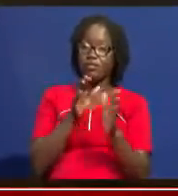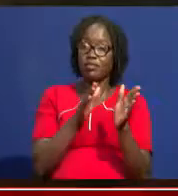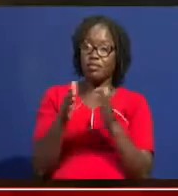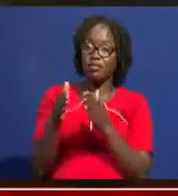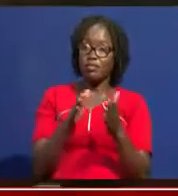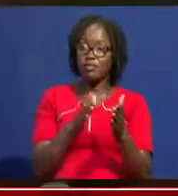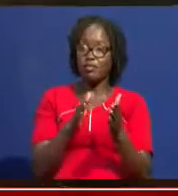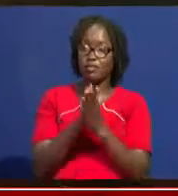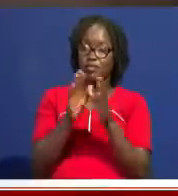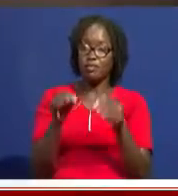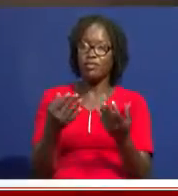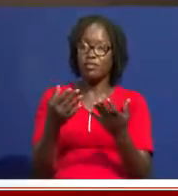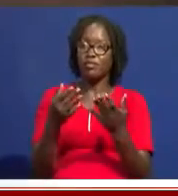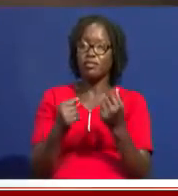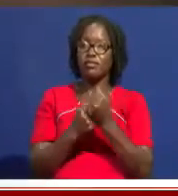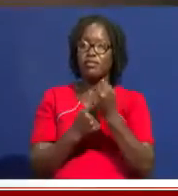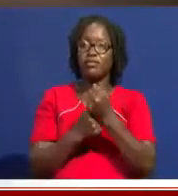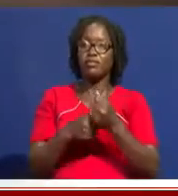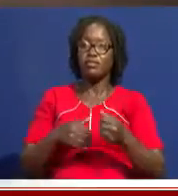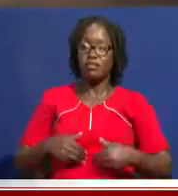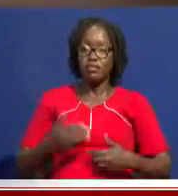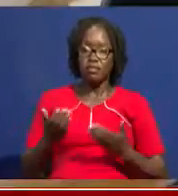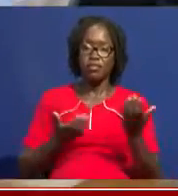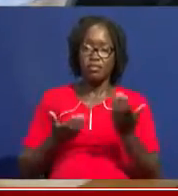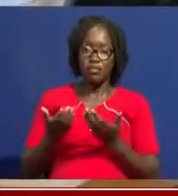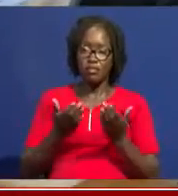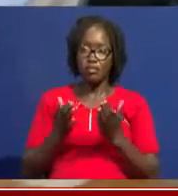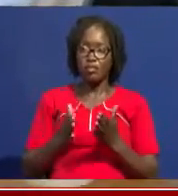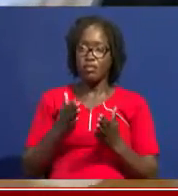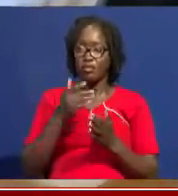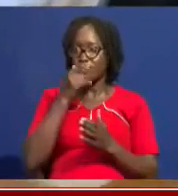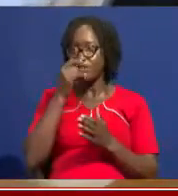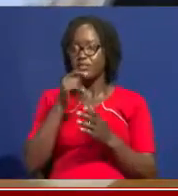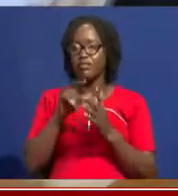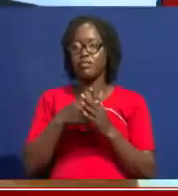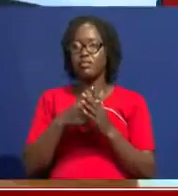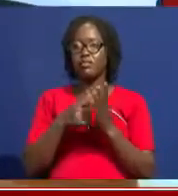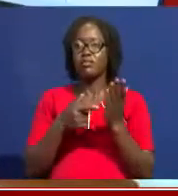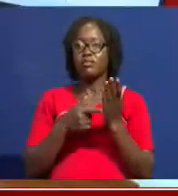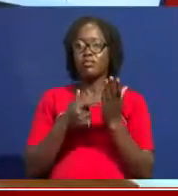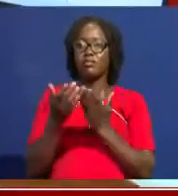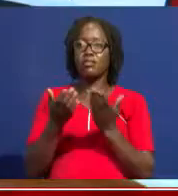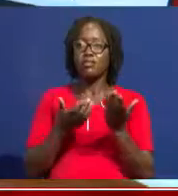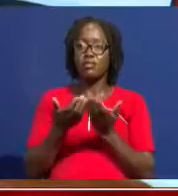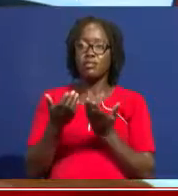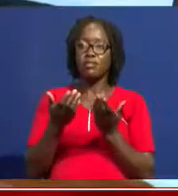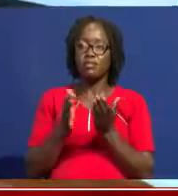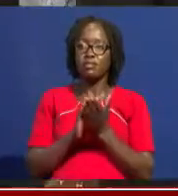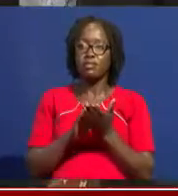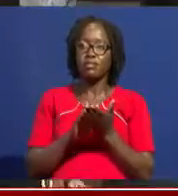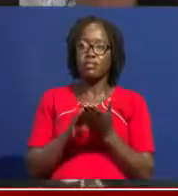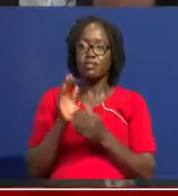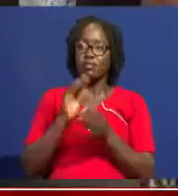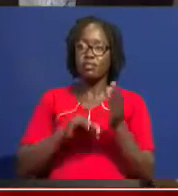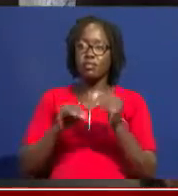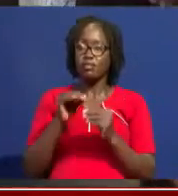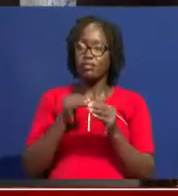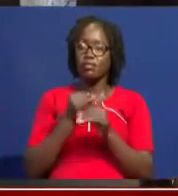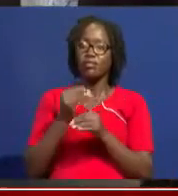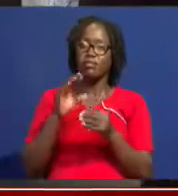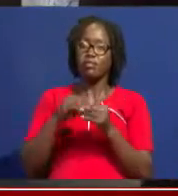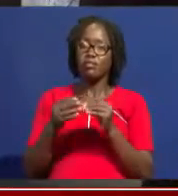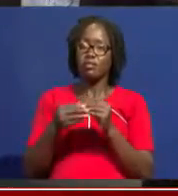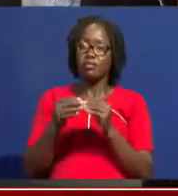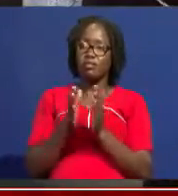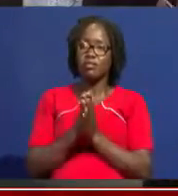opportunities and provide support for youth entrepreneurs who wish to start their digital businesses, further contributing to job